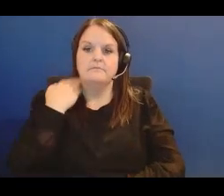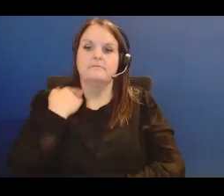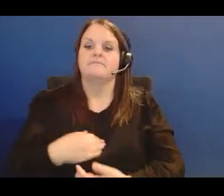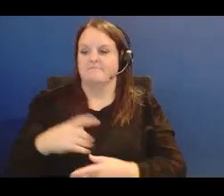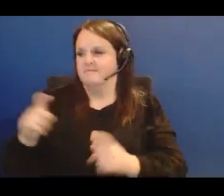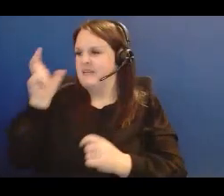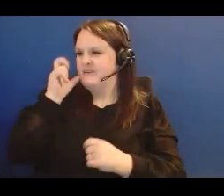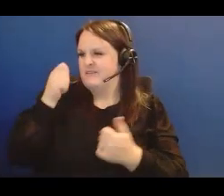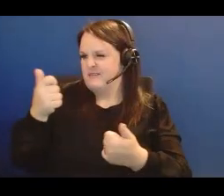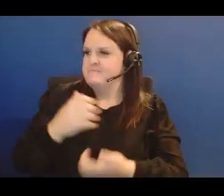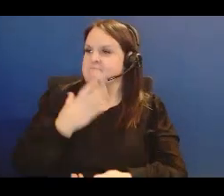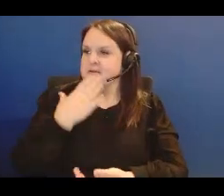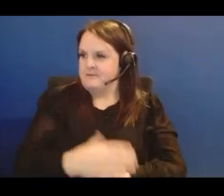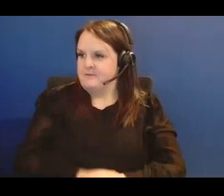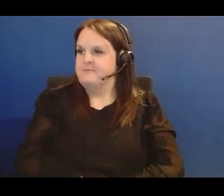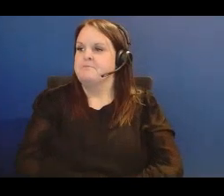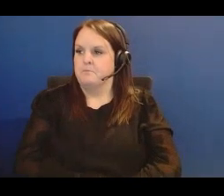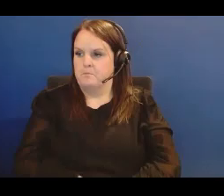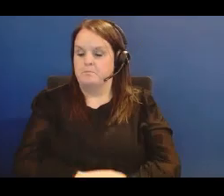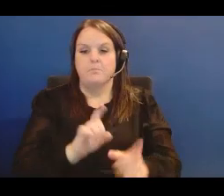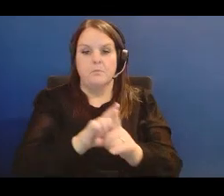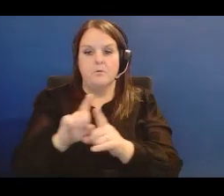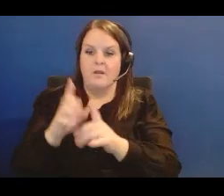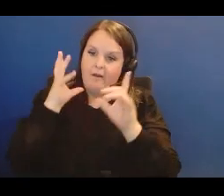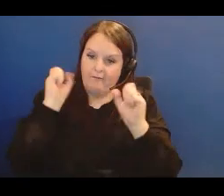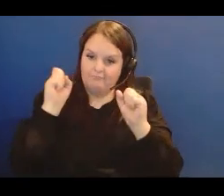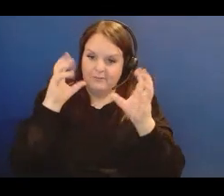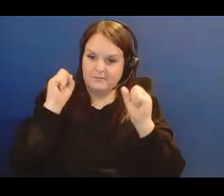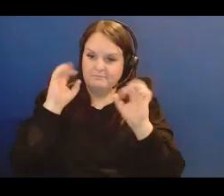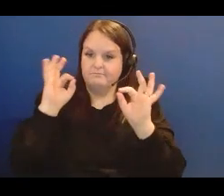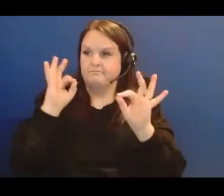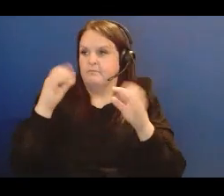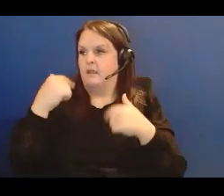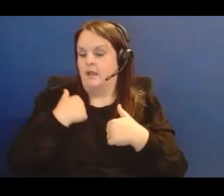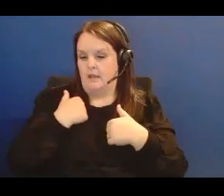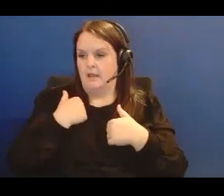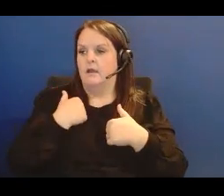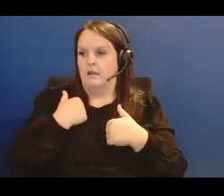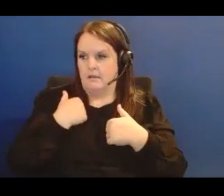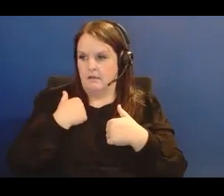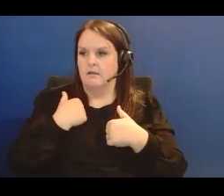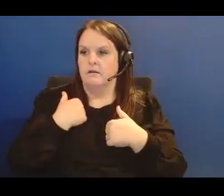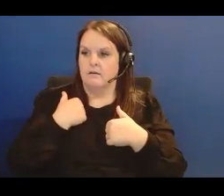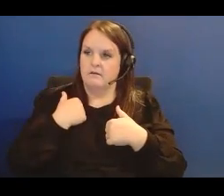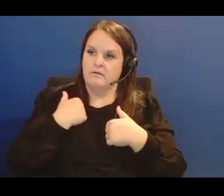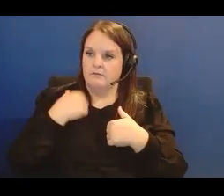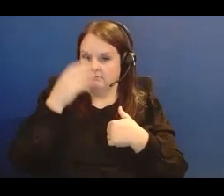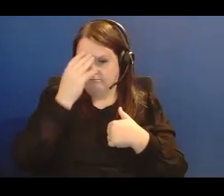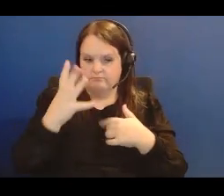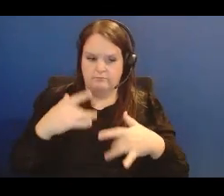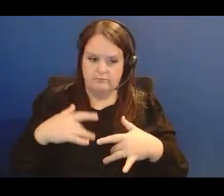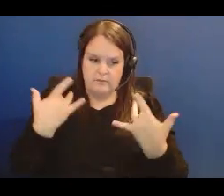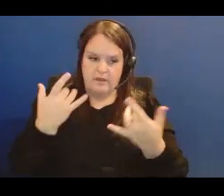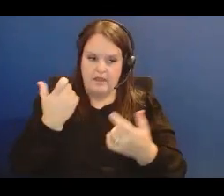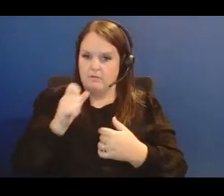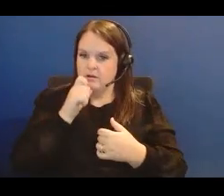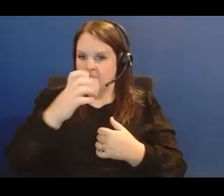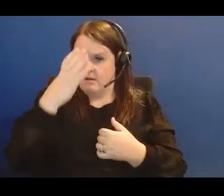we can. Okay, great. Awesome. So I am, just for reference for anyone who is not aware,